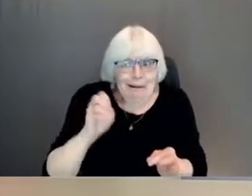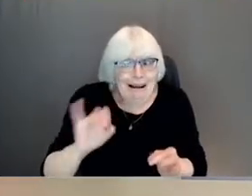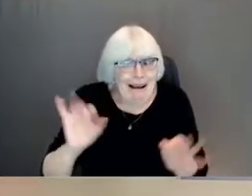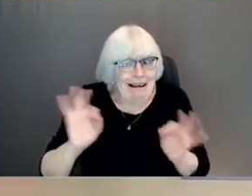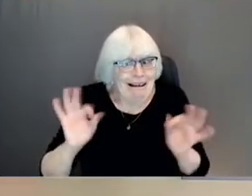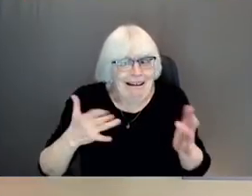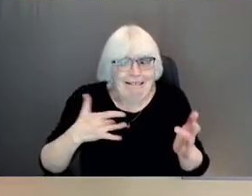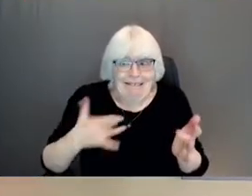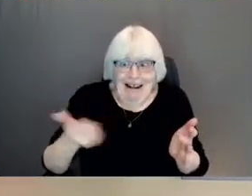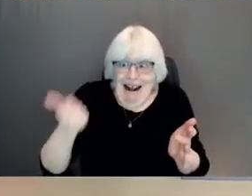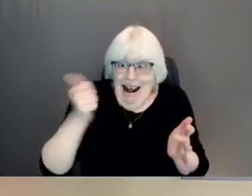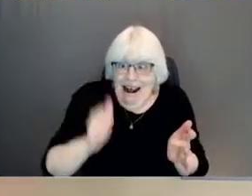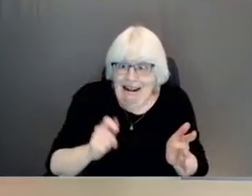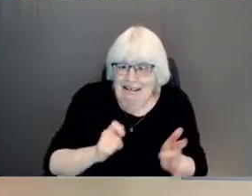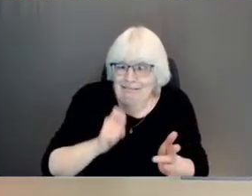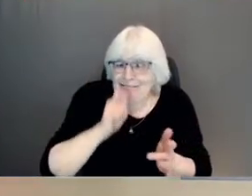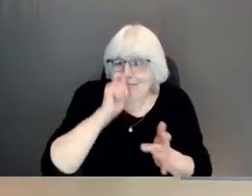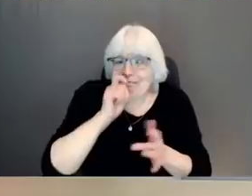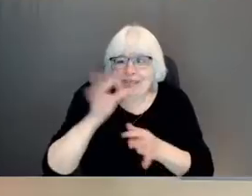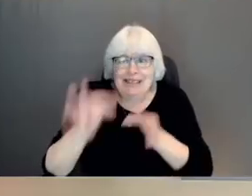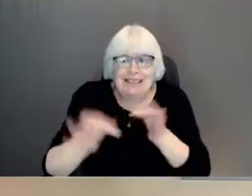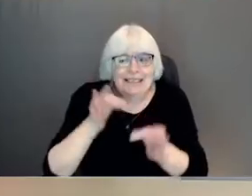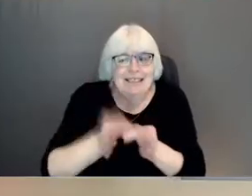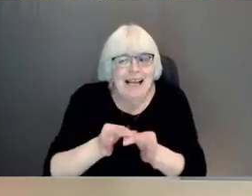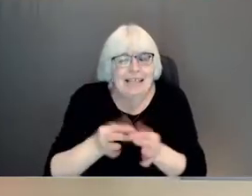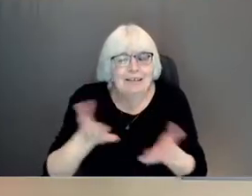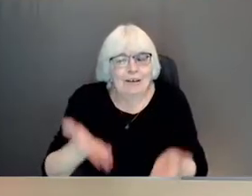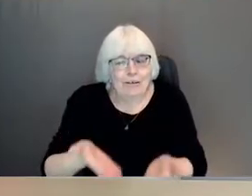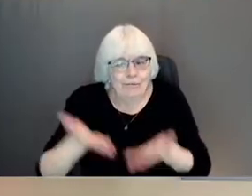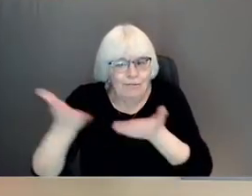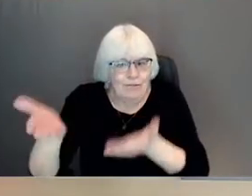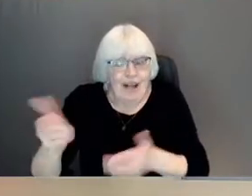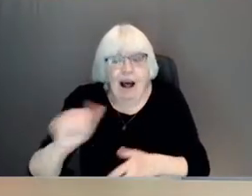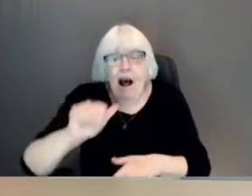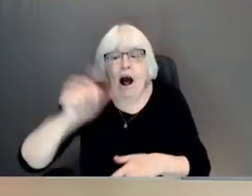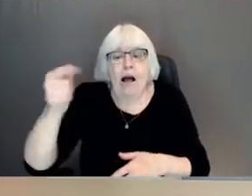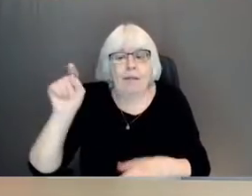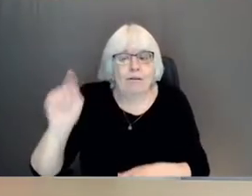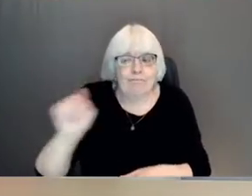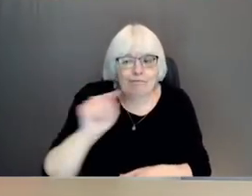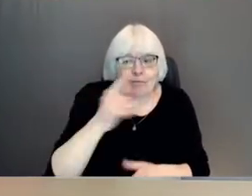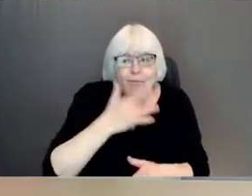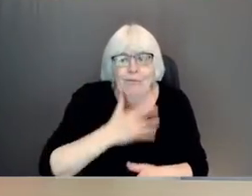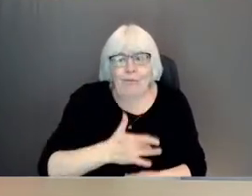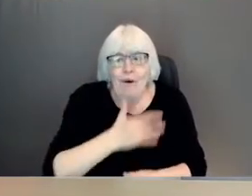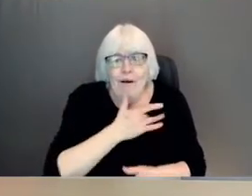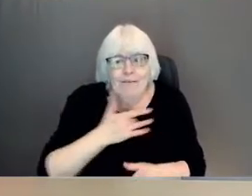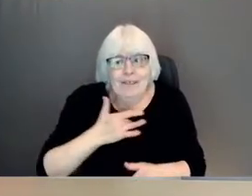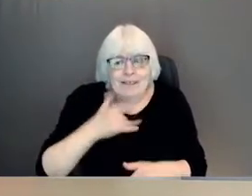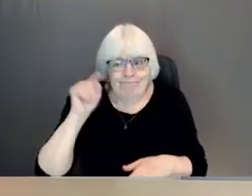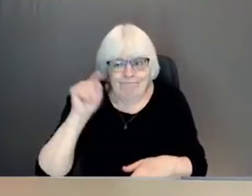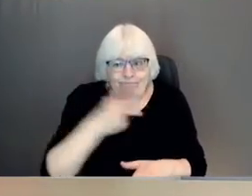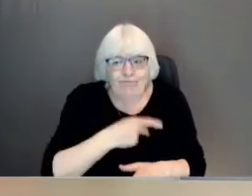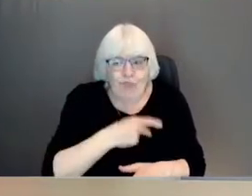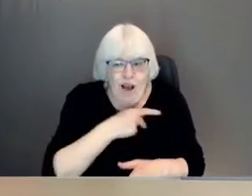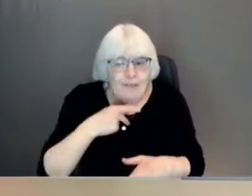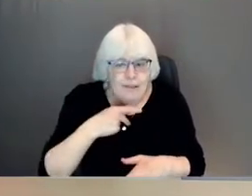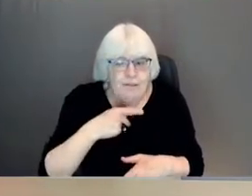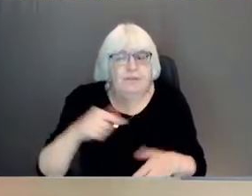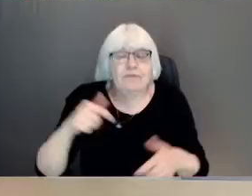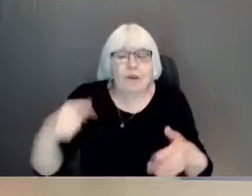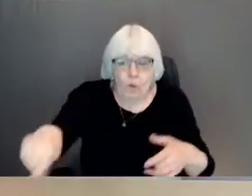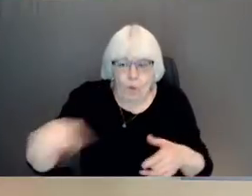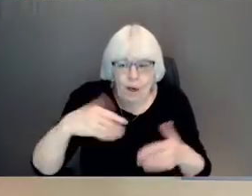established tremendous capacity to conduct PCR testing at our provincial laboratory. We began using ID